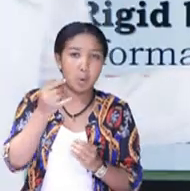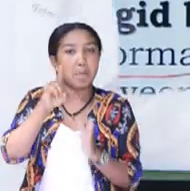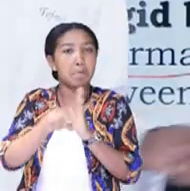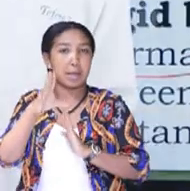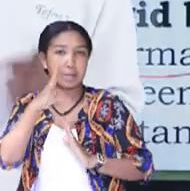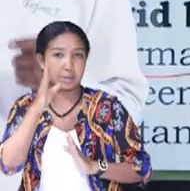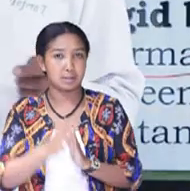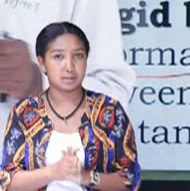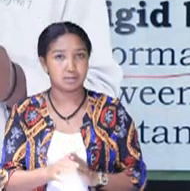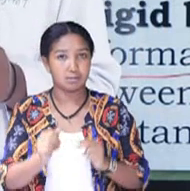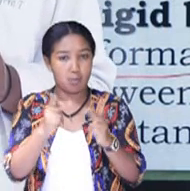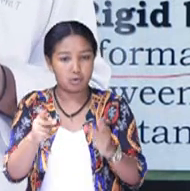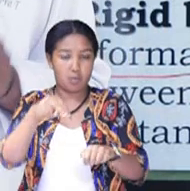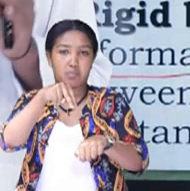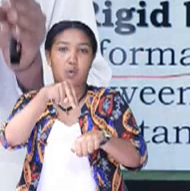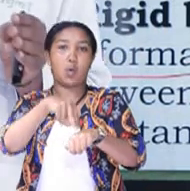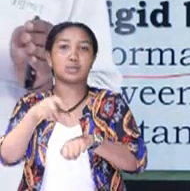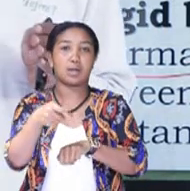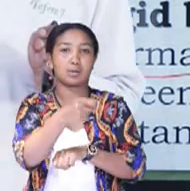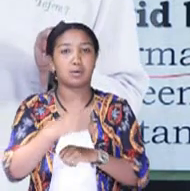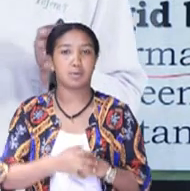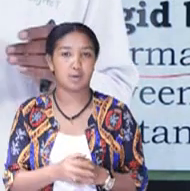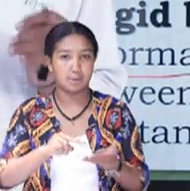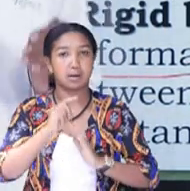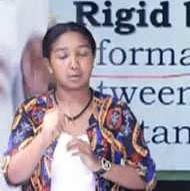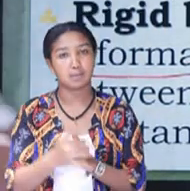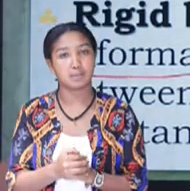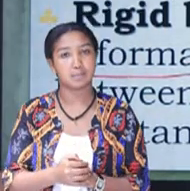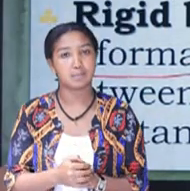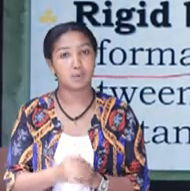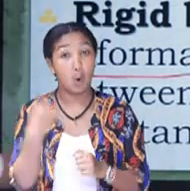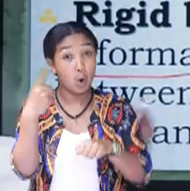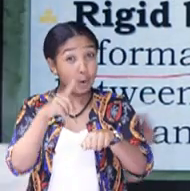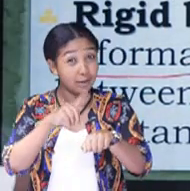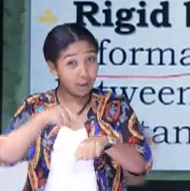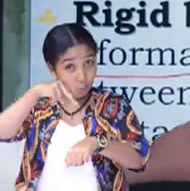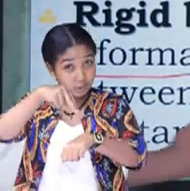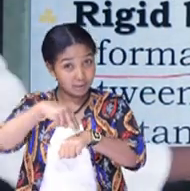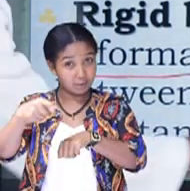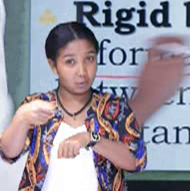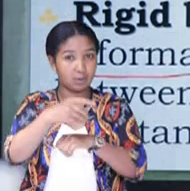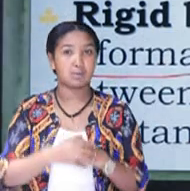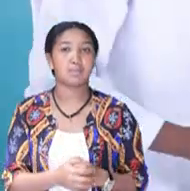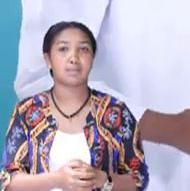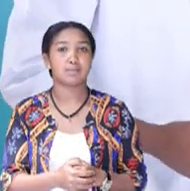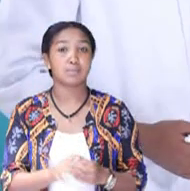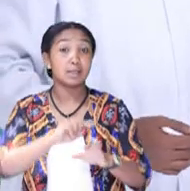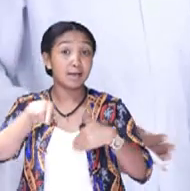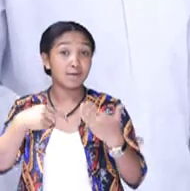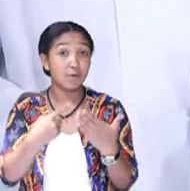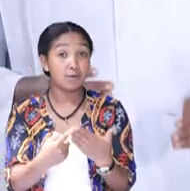and the relative position between the particles remains constant, always remains constant.